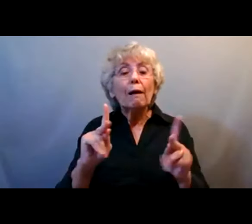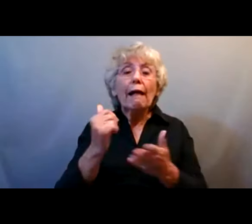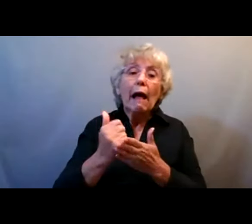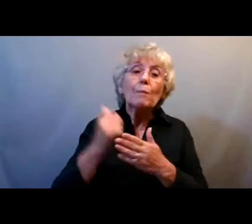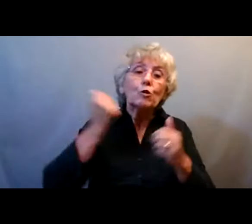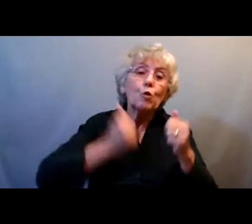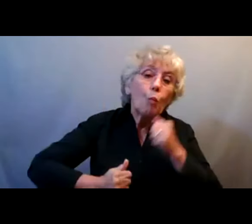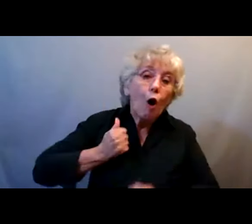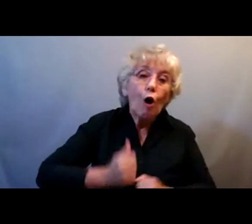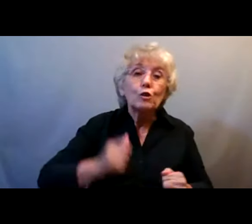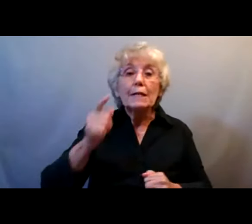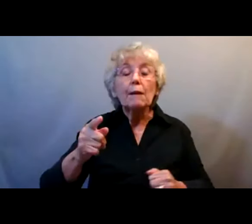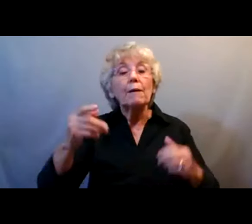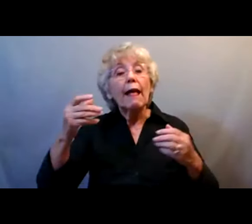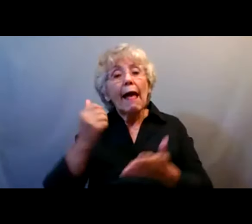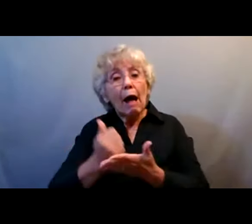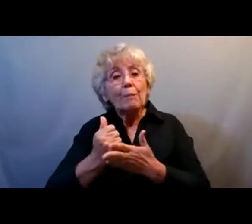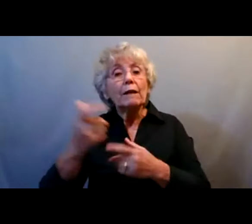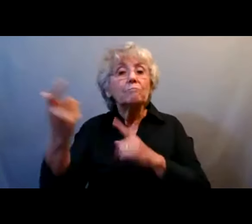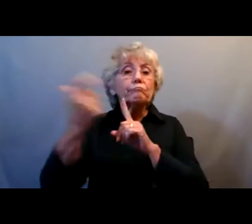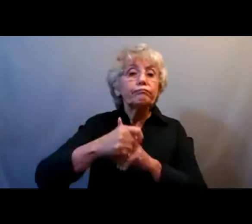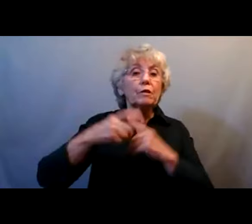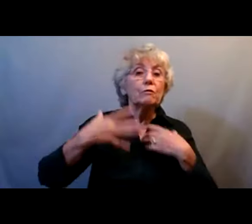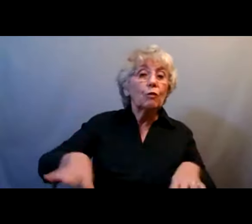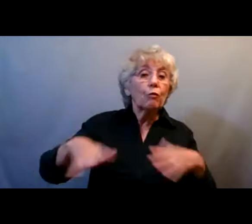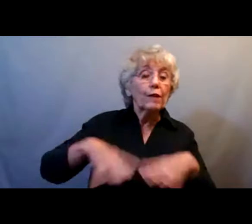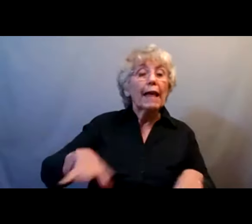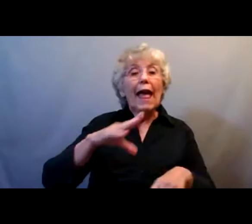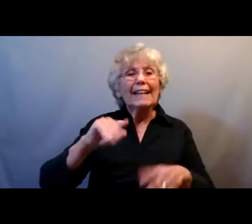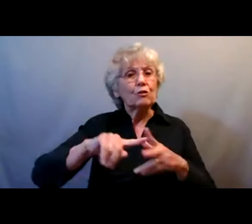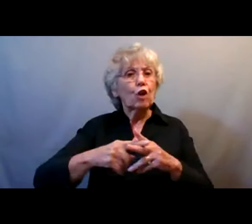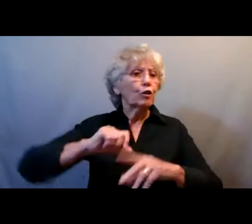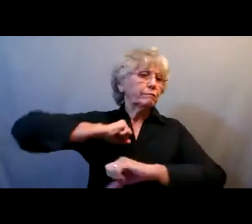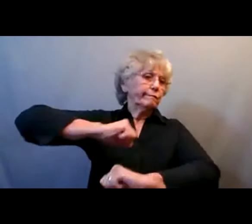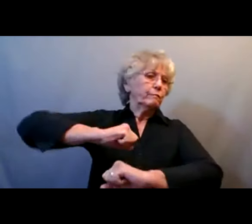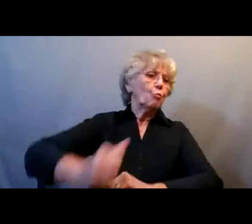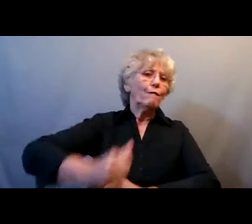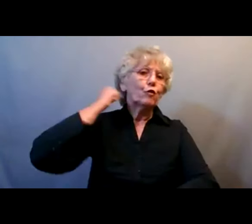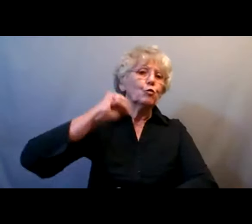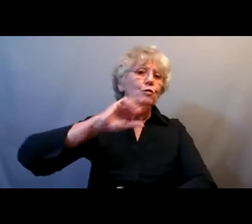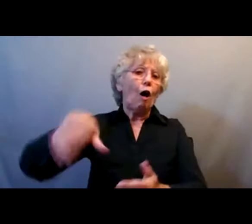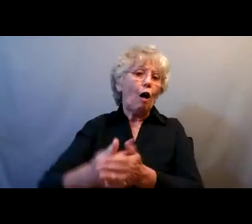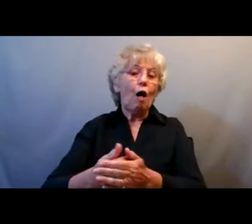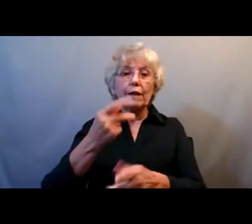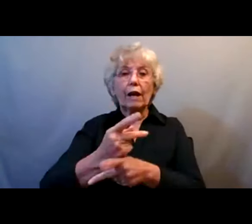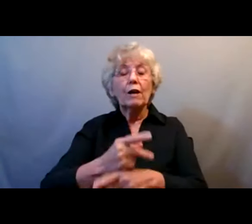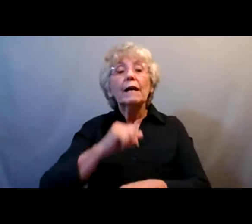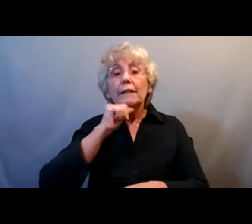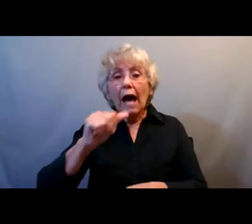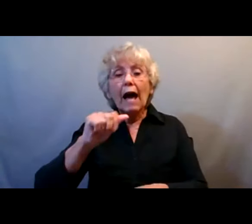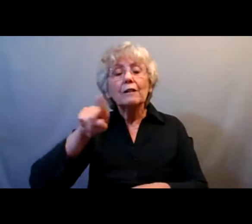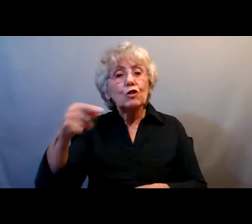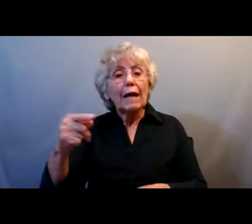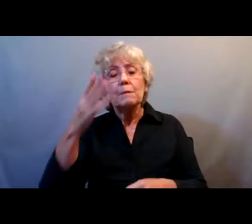wash him, clothe him, and he started to refuse all care as he was being not just misgendered, but also put